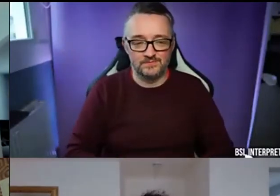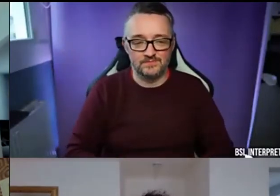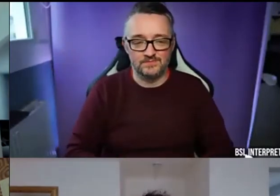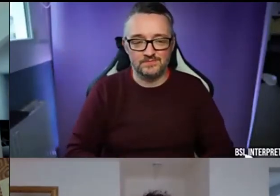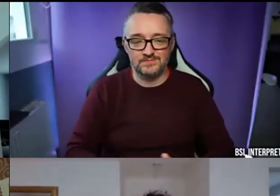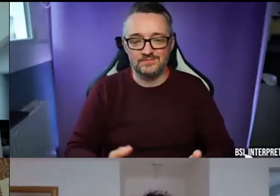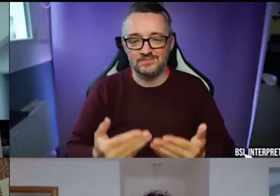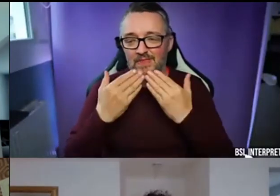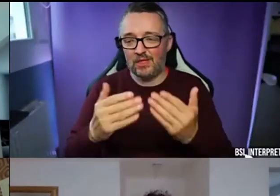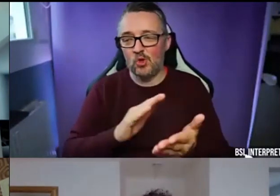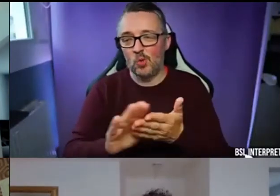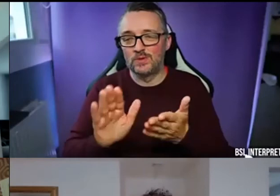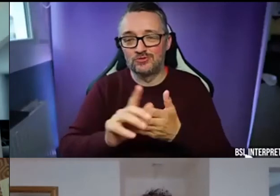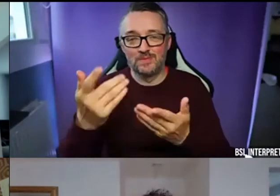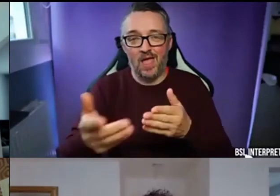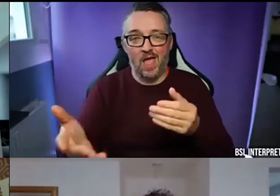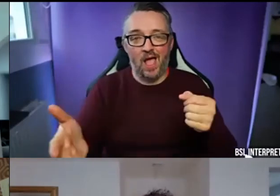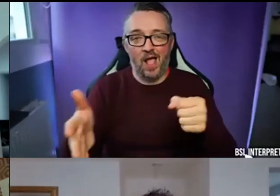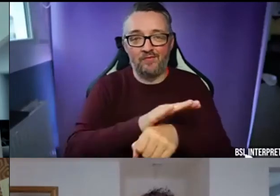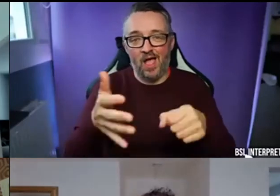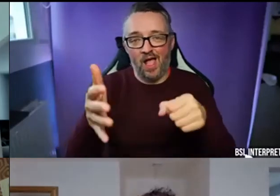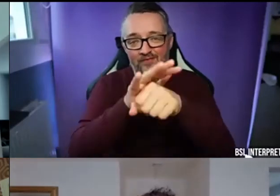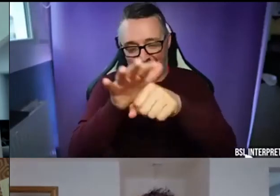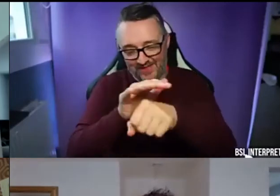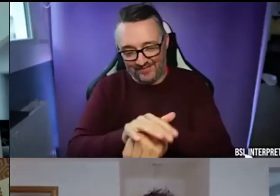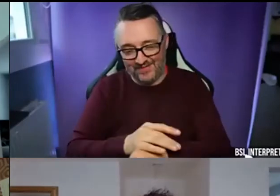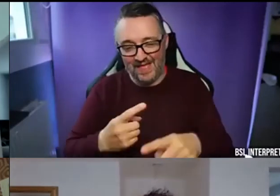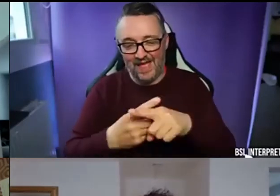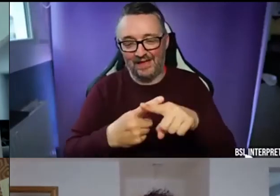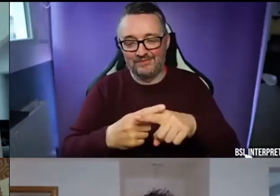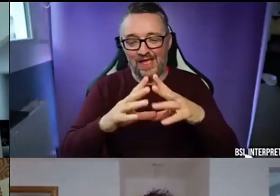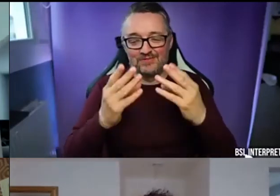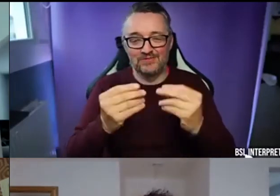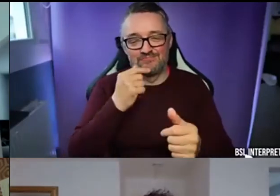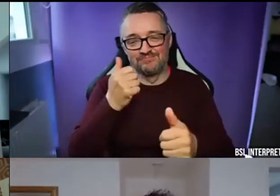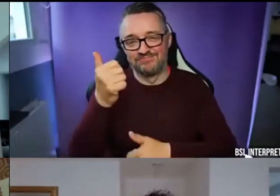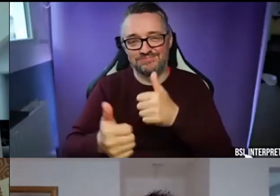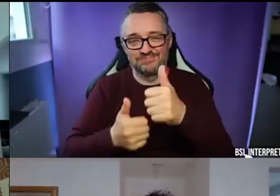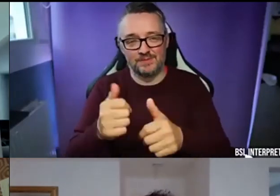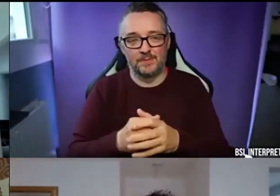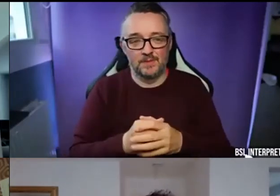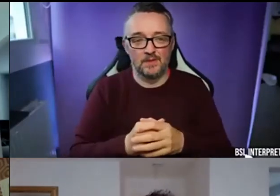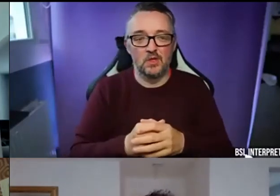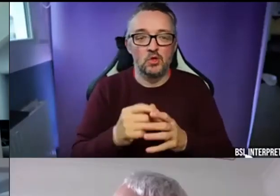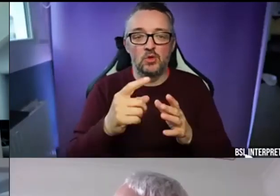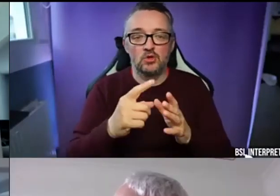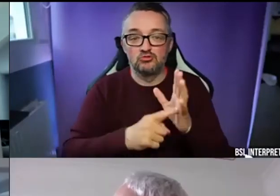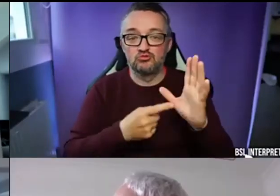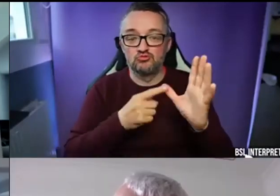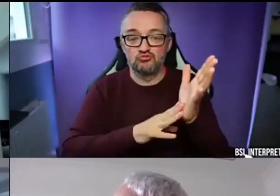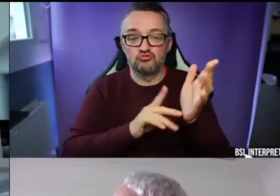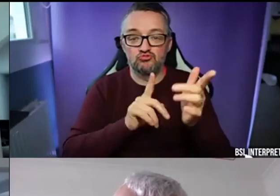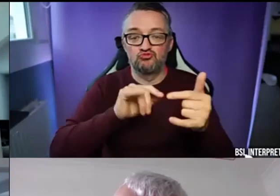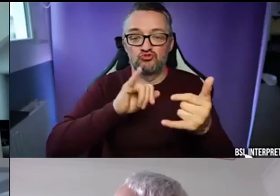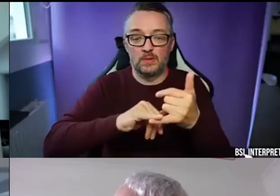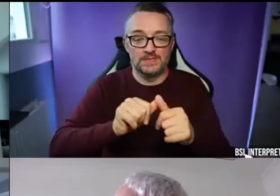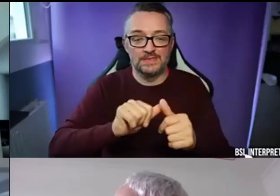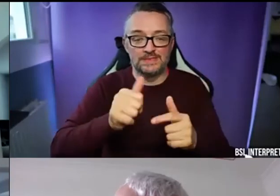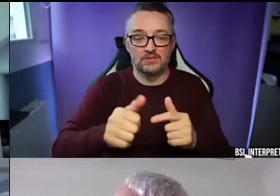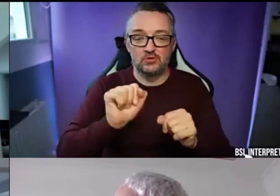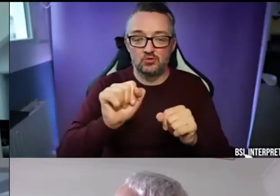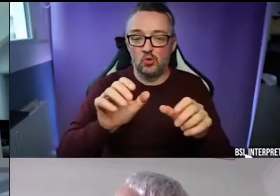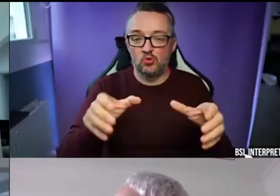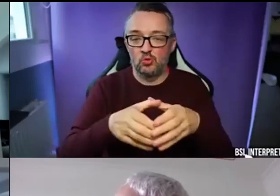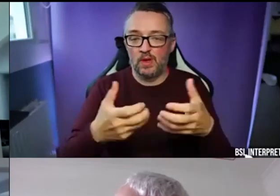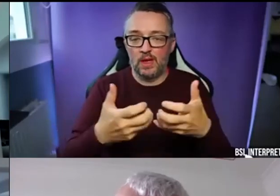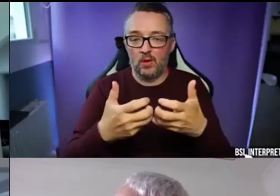covered every possible topic in that half an hour, so well done to you guys. James, can I come to you next? How did you get on in your group? Just a